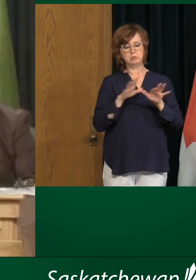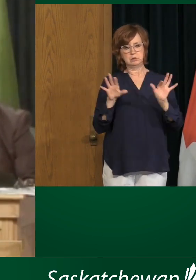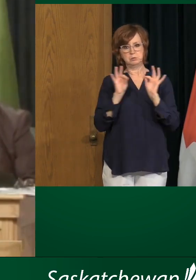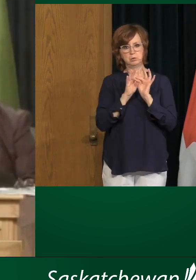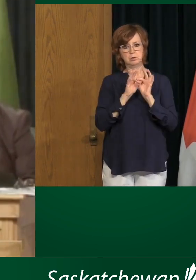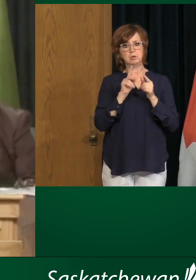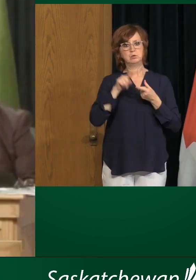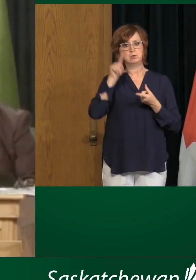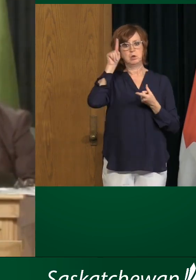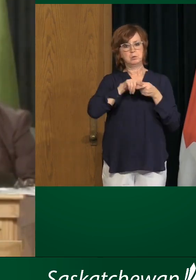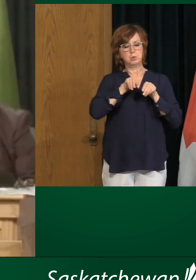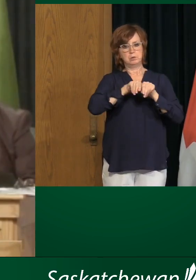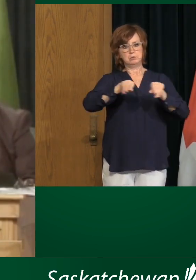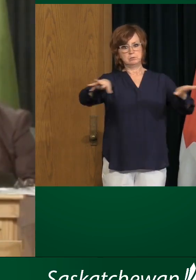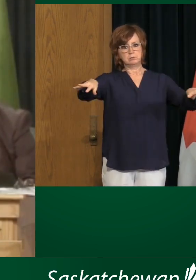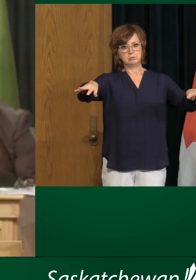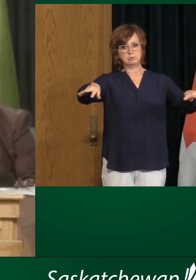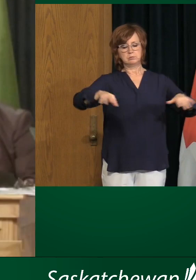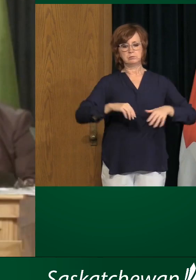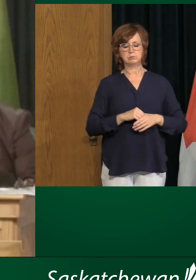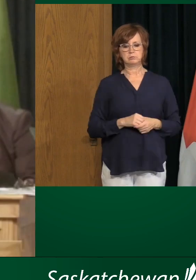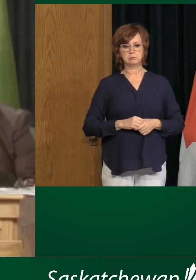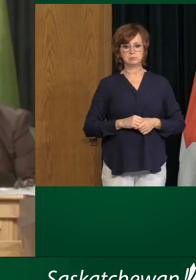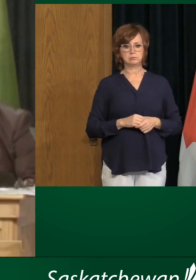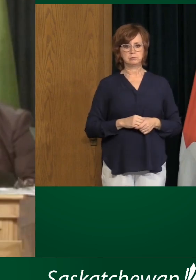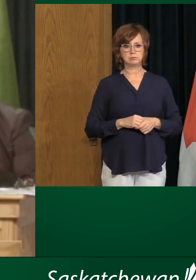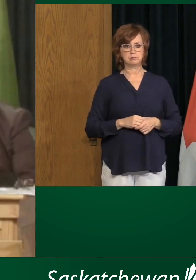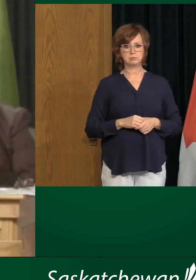the transmission of community spread of COVID infections.